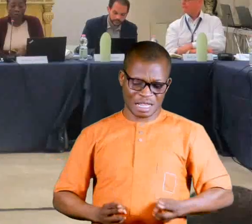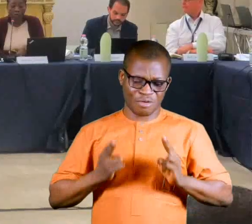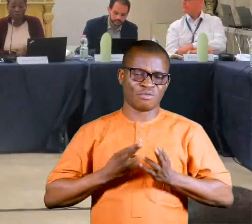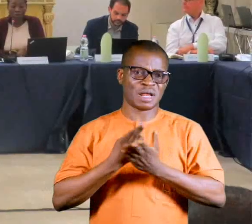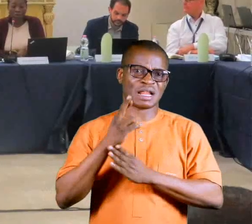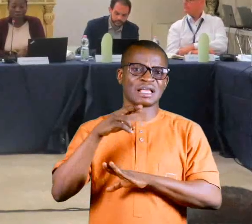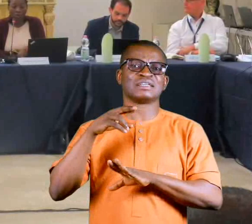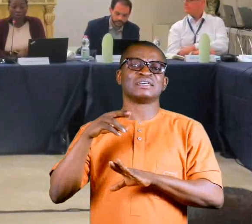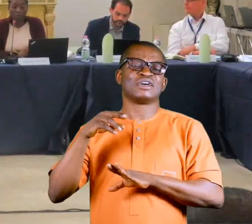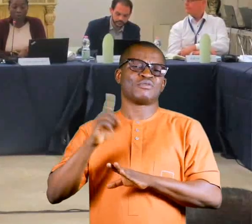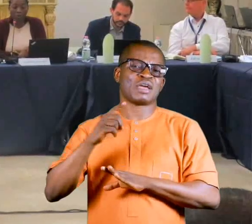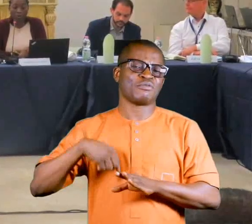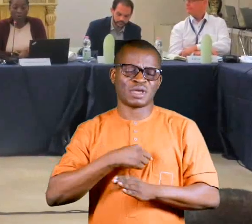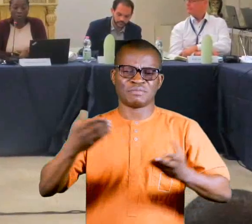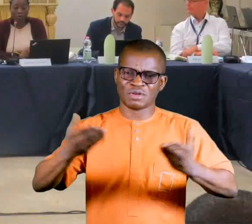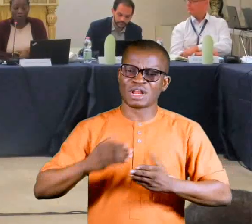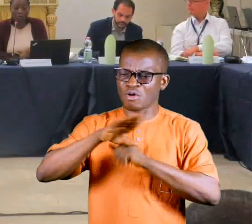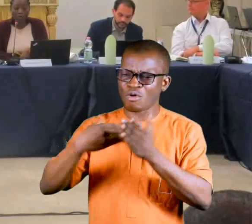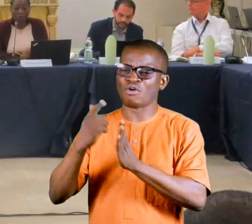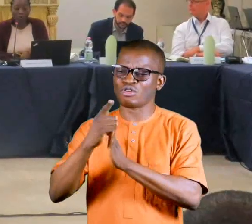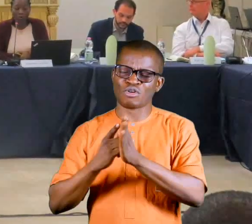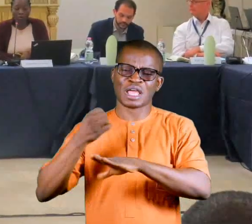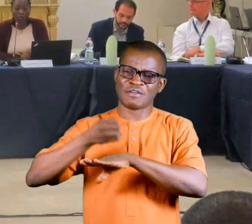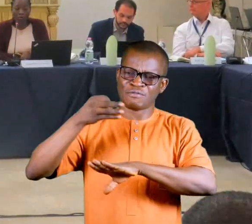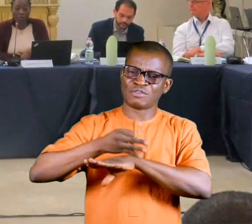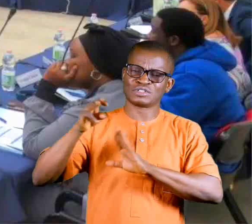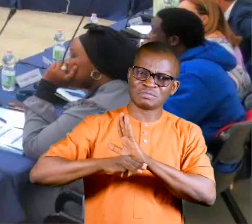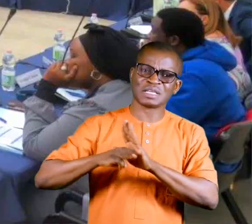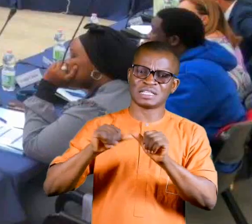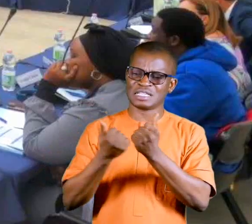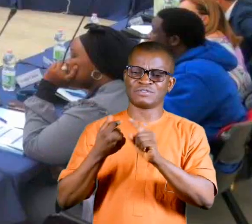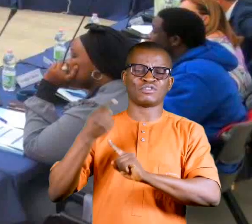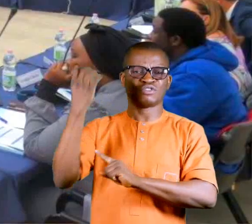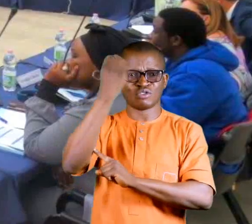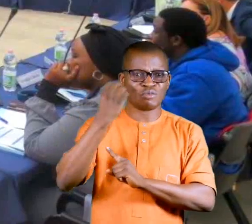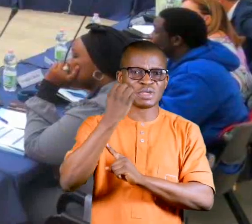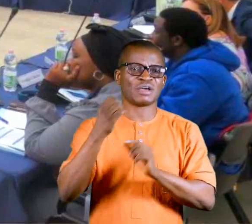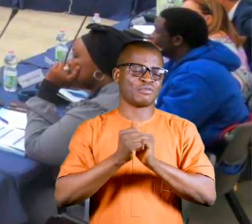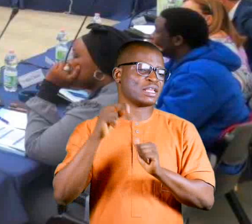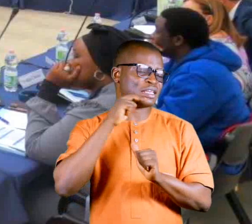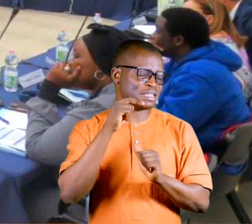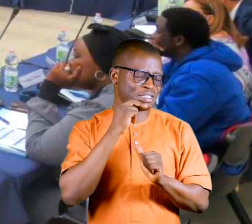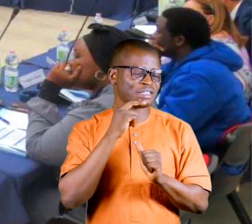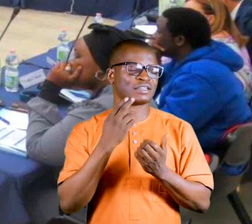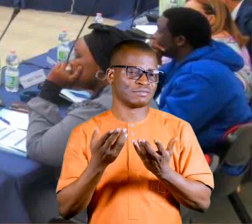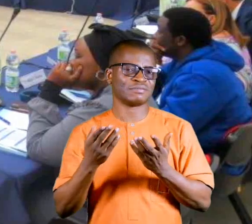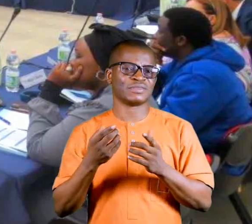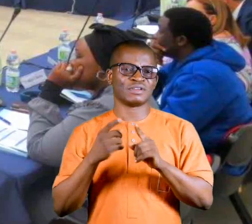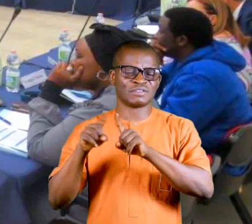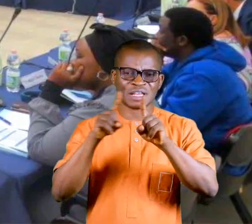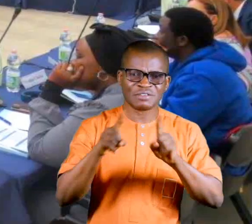Rights in Sicily, where we bring together law enforcement agencies from European jurisdictions alongside with their Nigerian